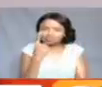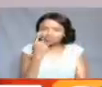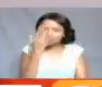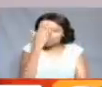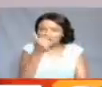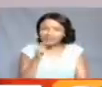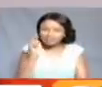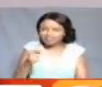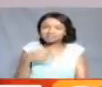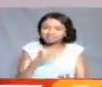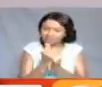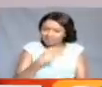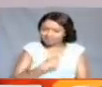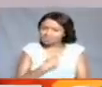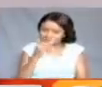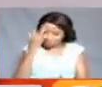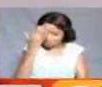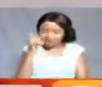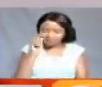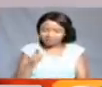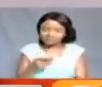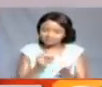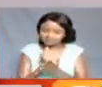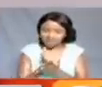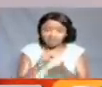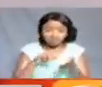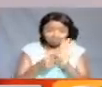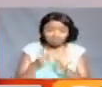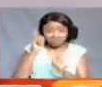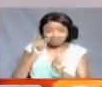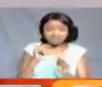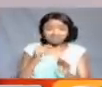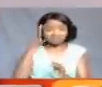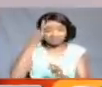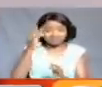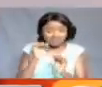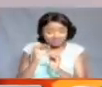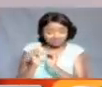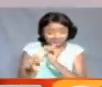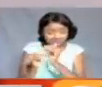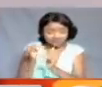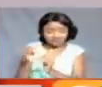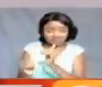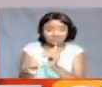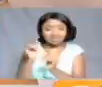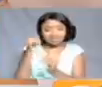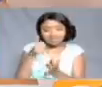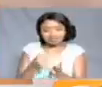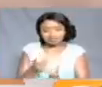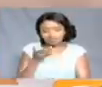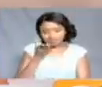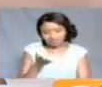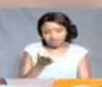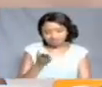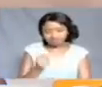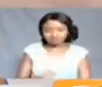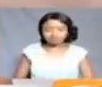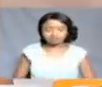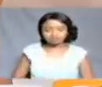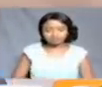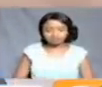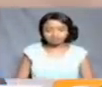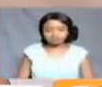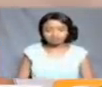there's influence along that decision pipeline. And Chiki, in your view, what do you make of that whole term,